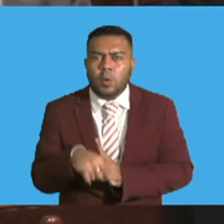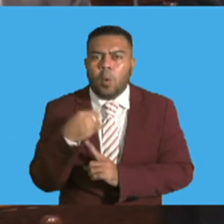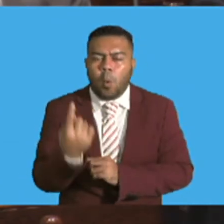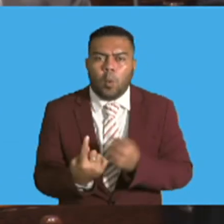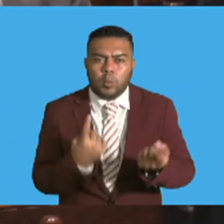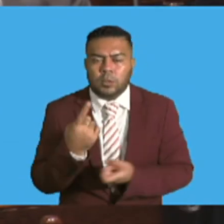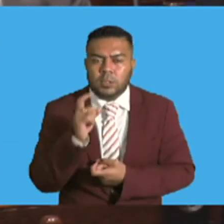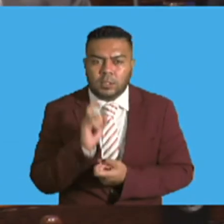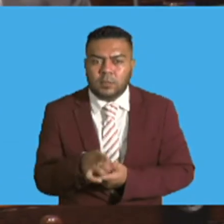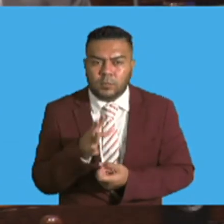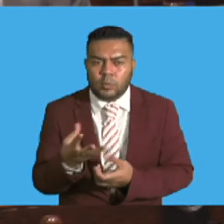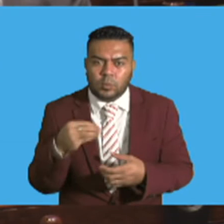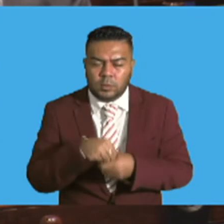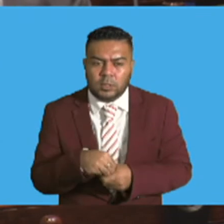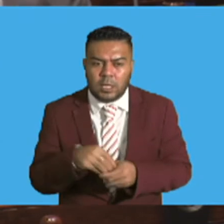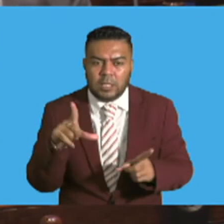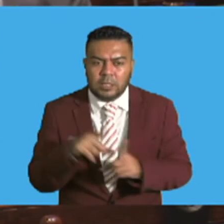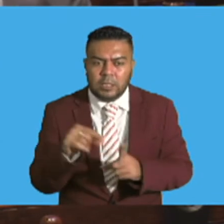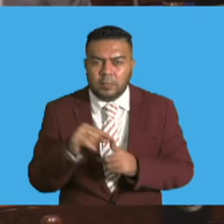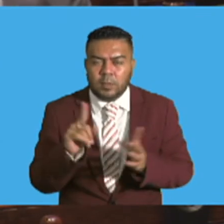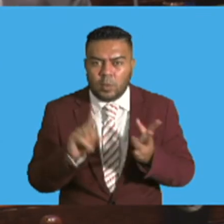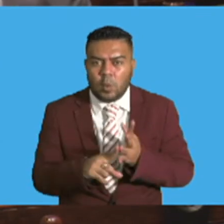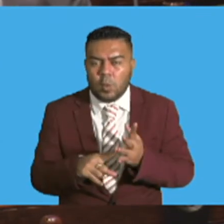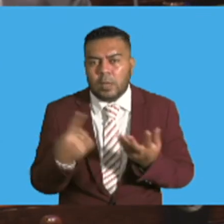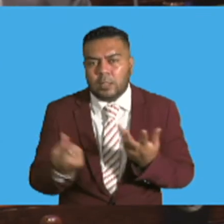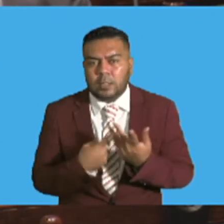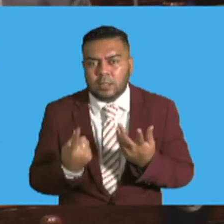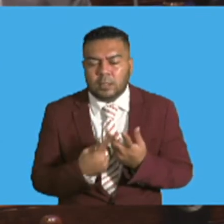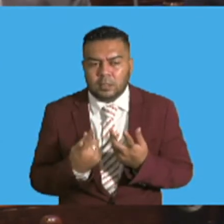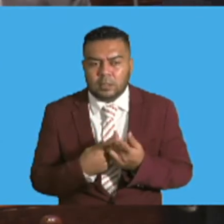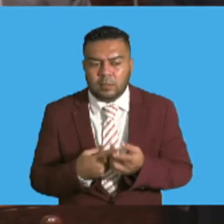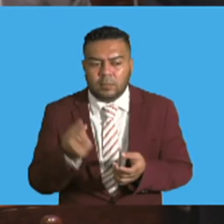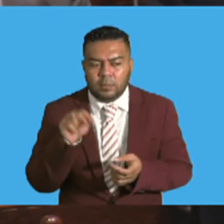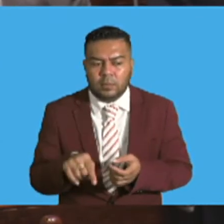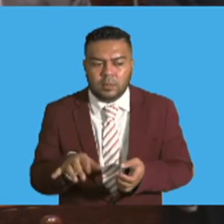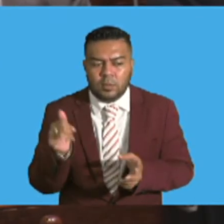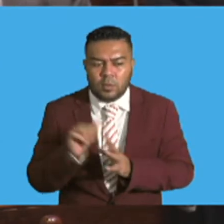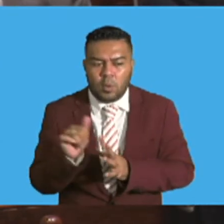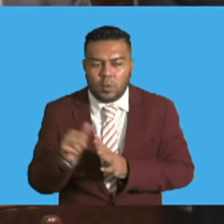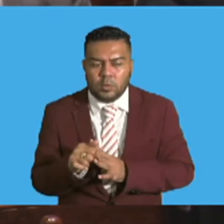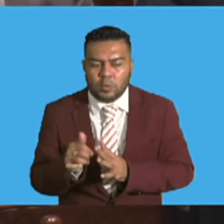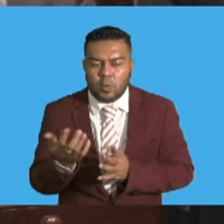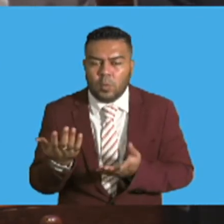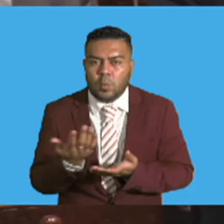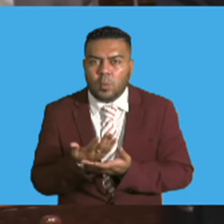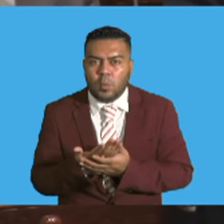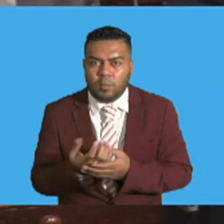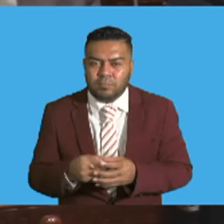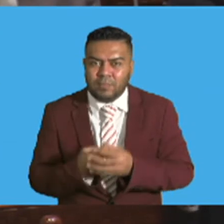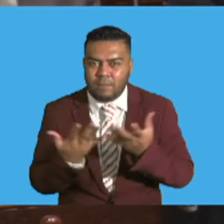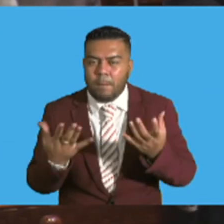you, issue DPOs and fines and all. No, Mr. Speaker, sir. Compliance is also greatly enhanced if you have a lot more